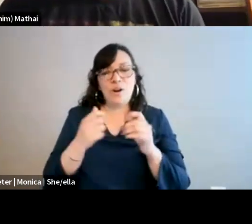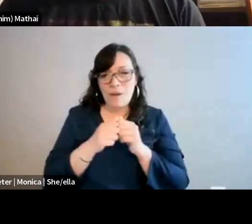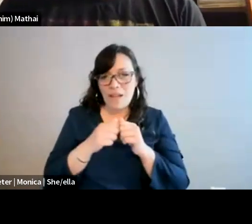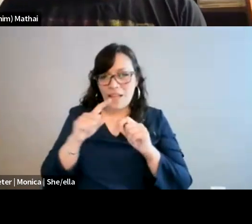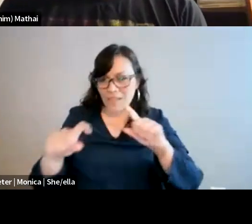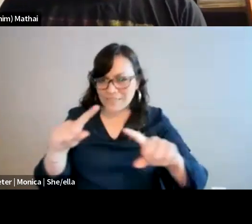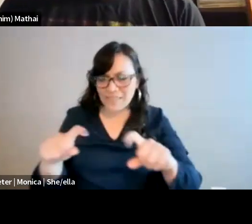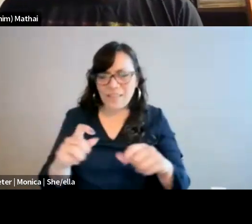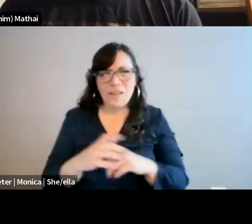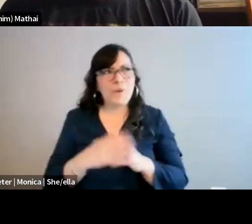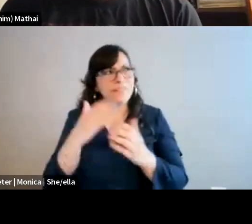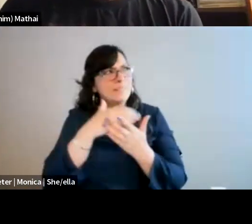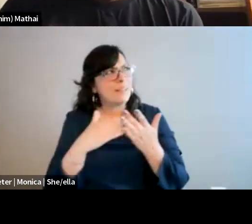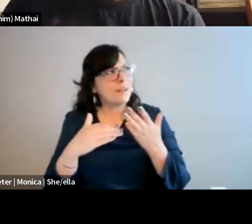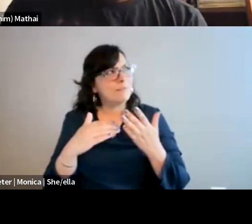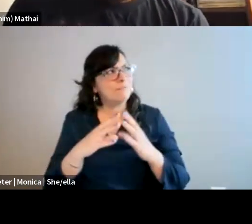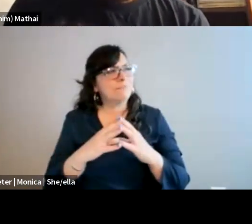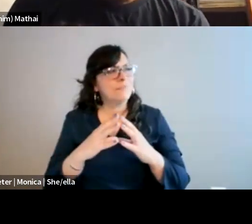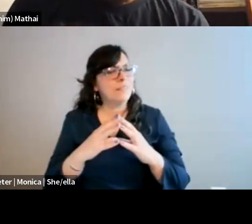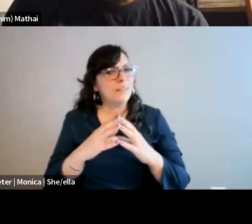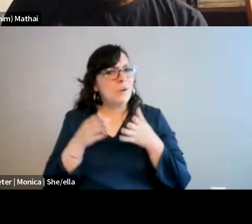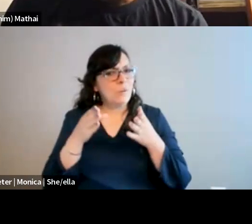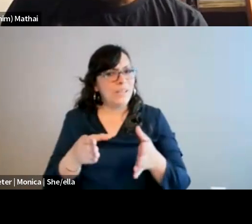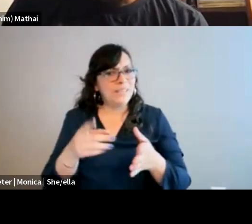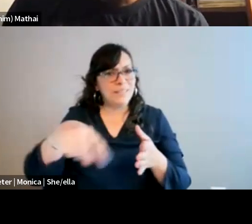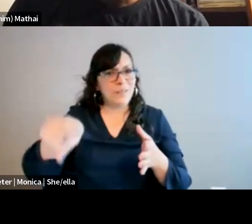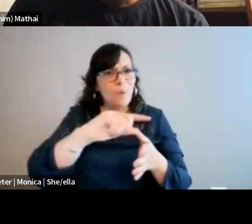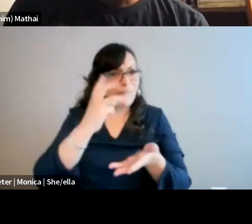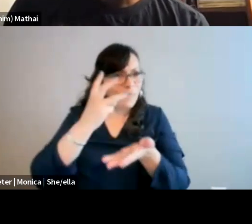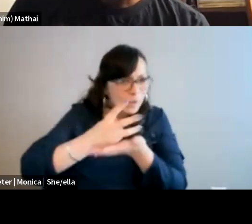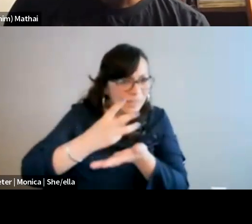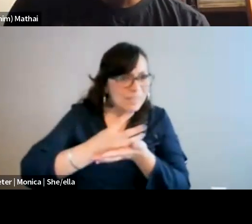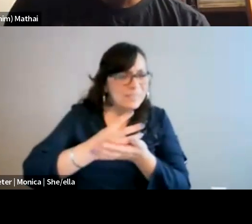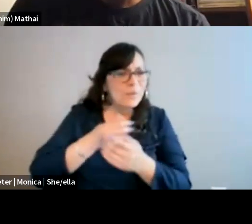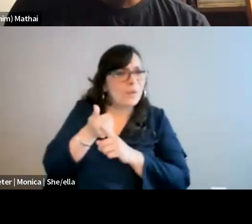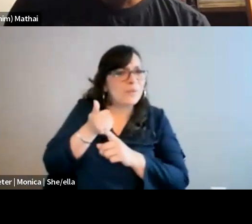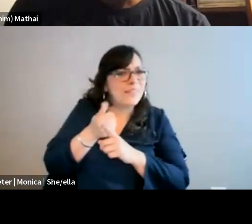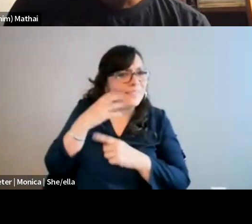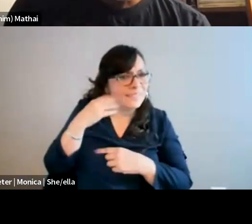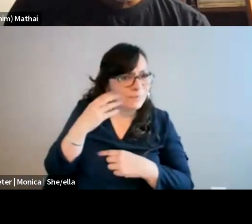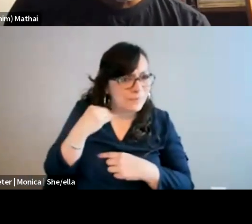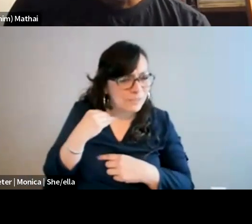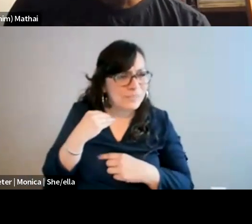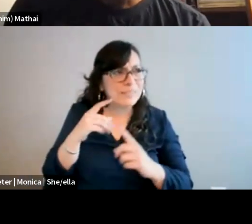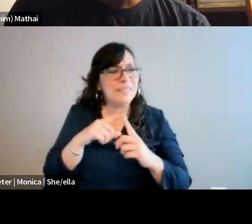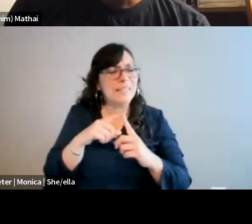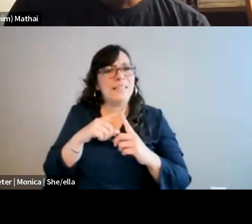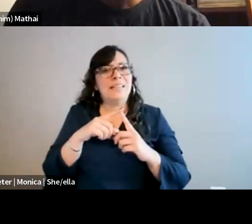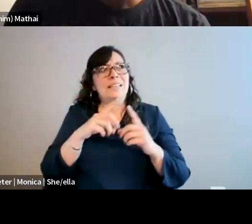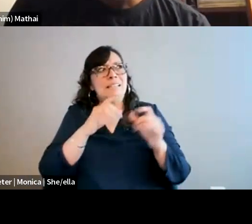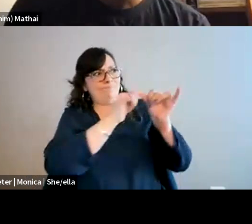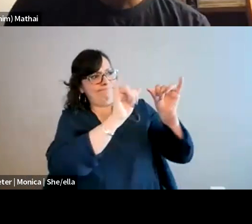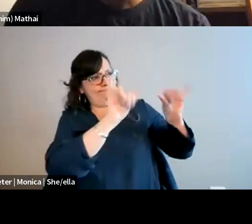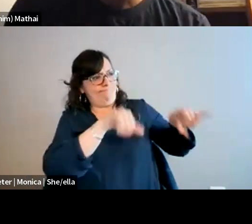asking, what are some of the ways you have witnessed or personally experienced